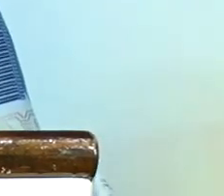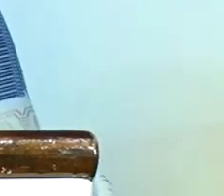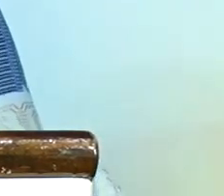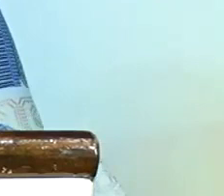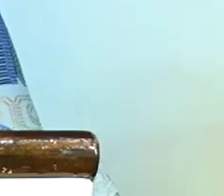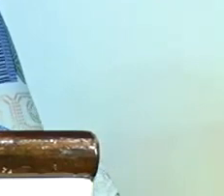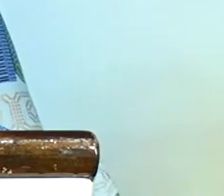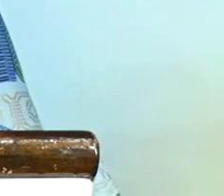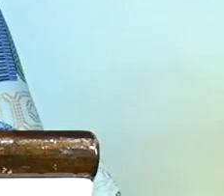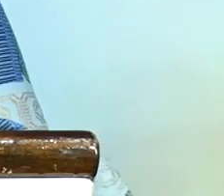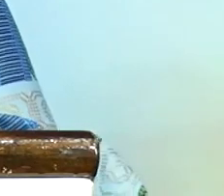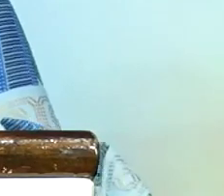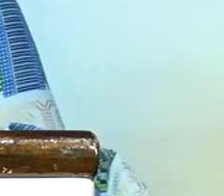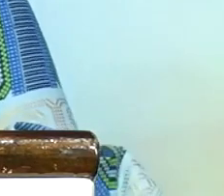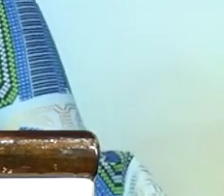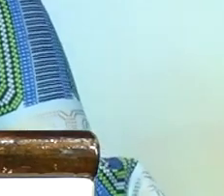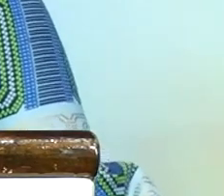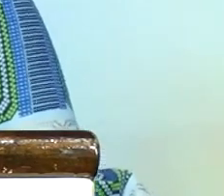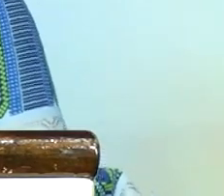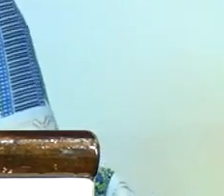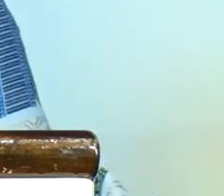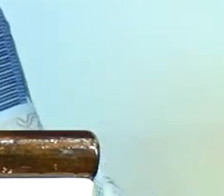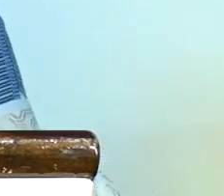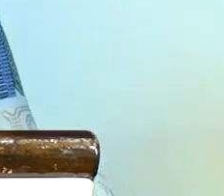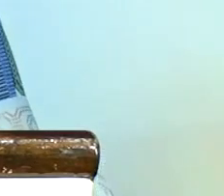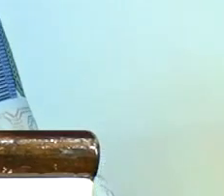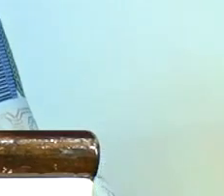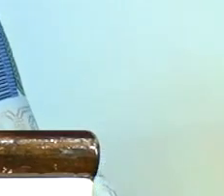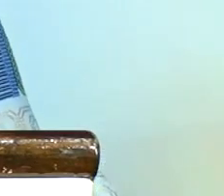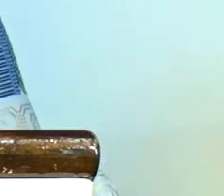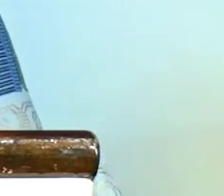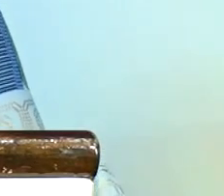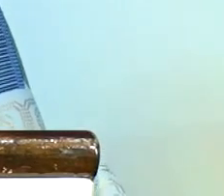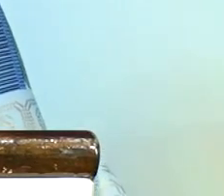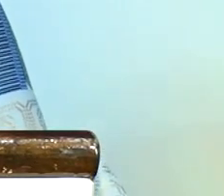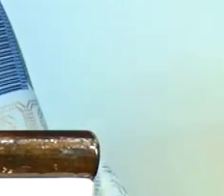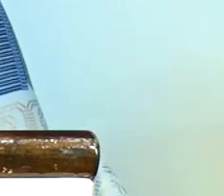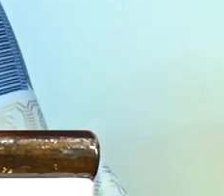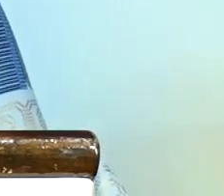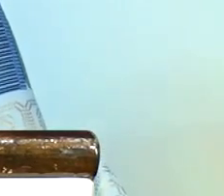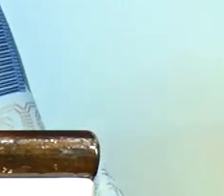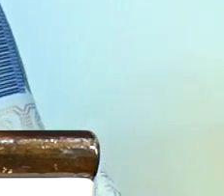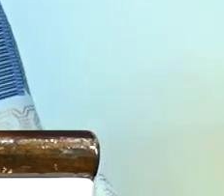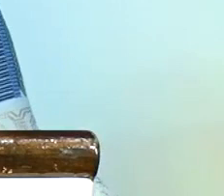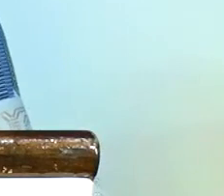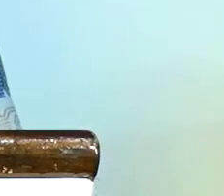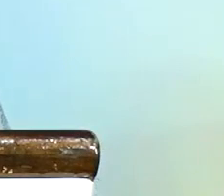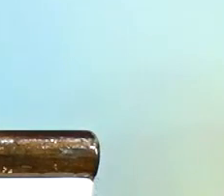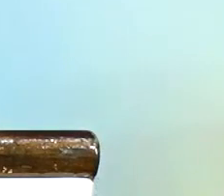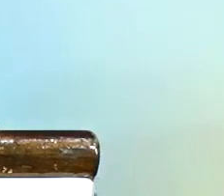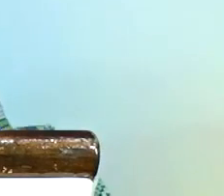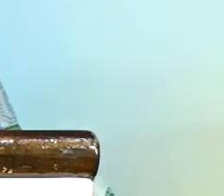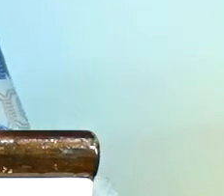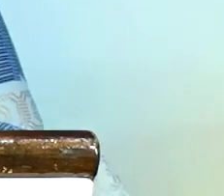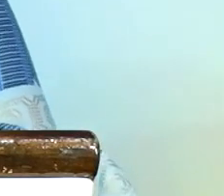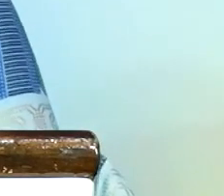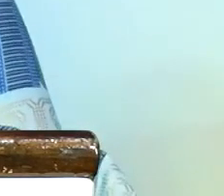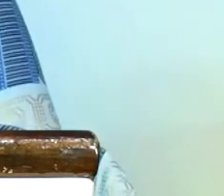We're going to have the health nugget, a small talk for 10 minutes. Let us pray before we